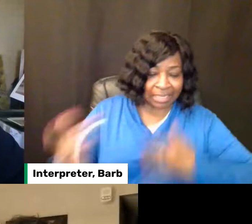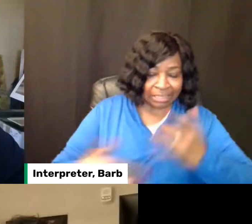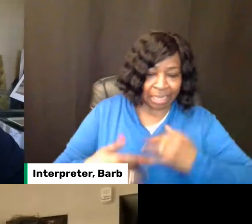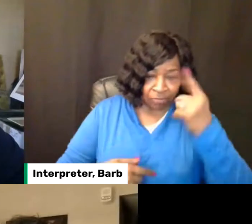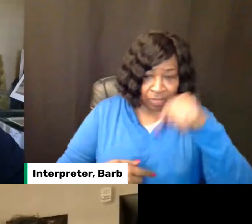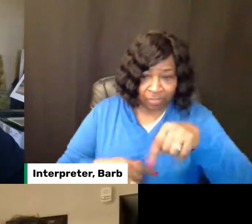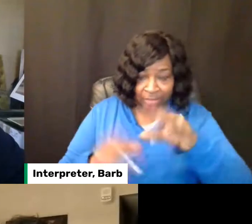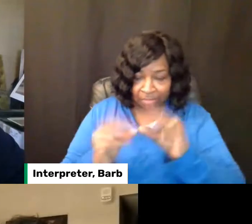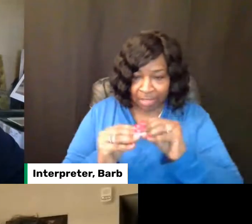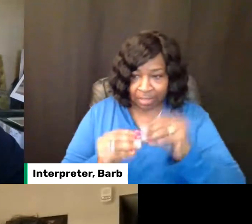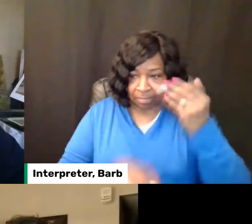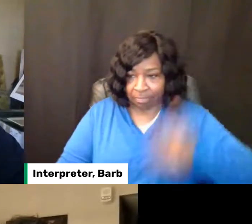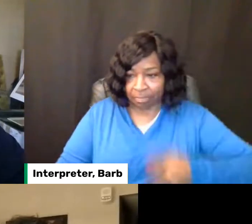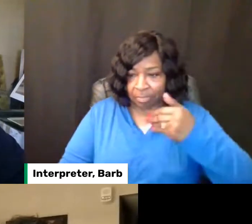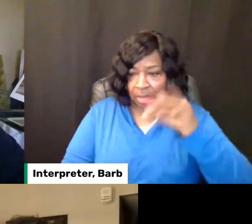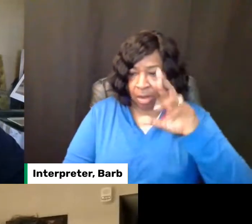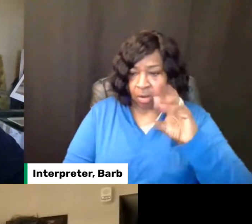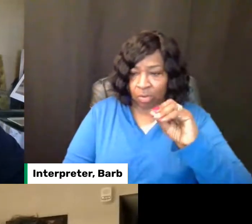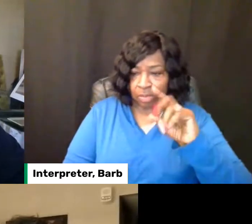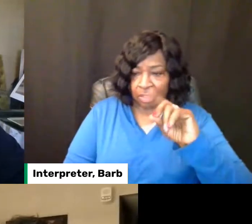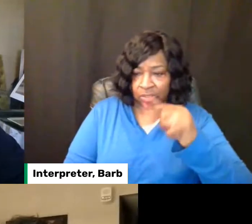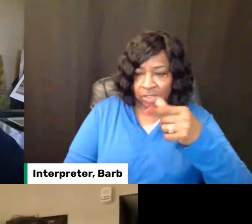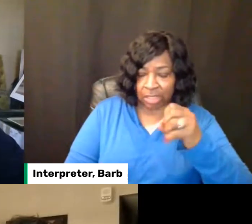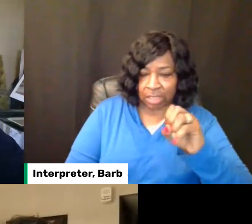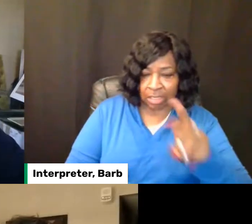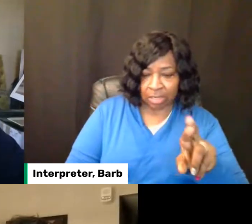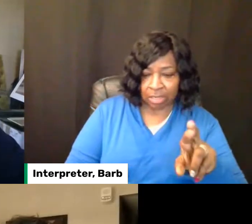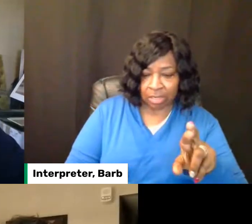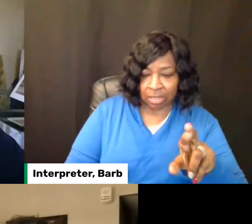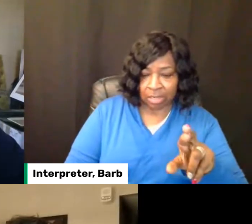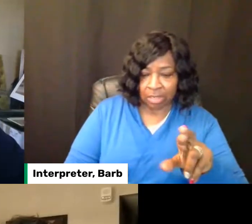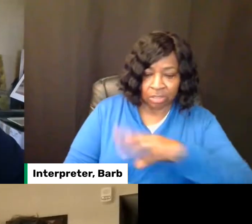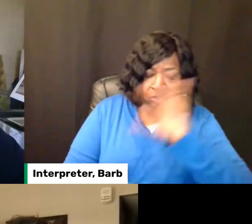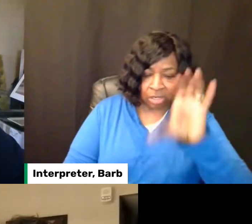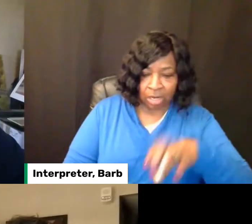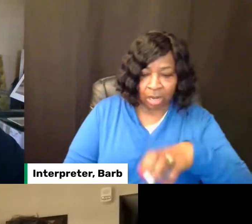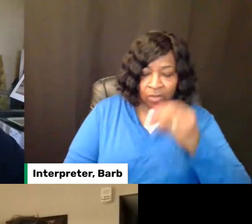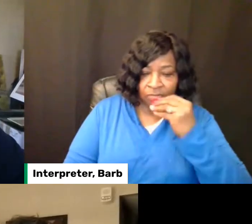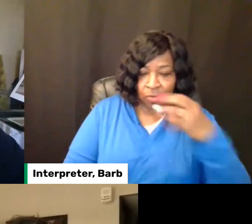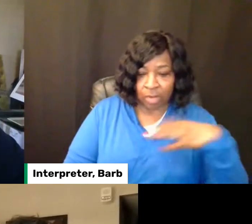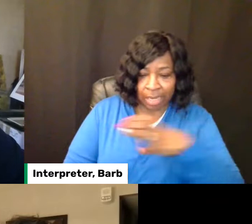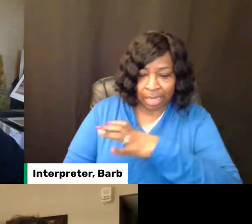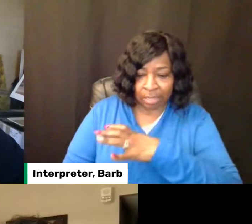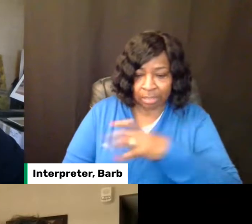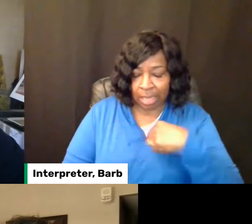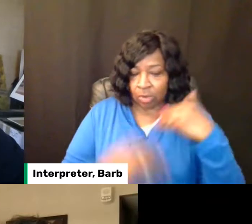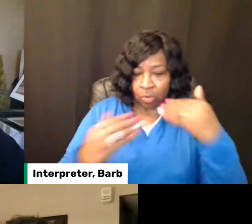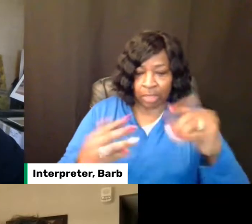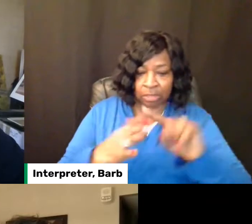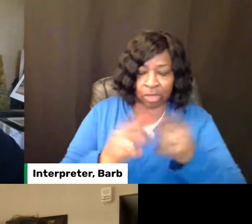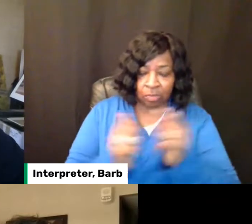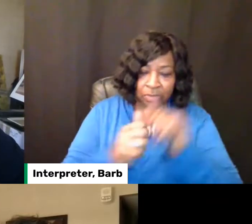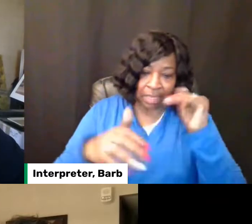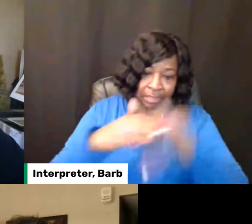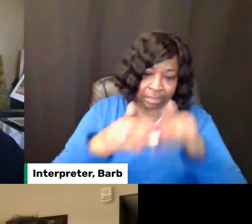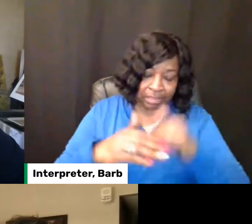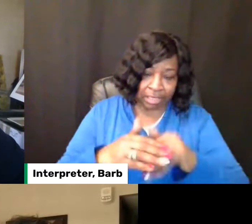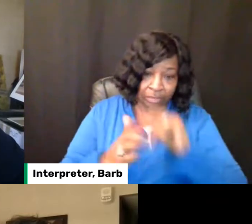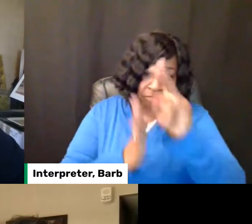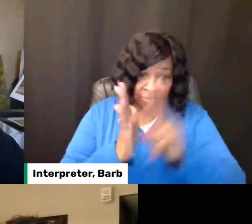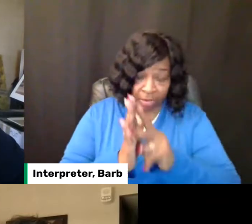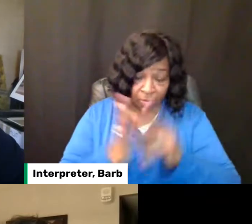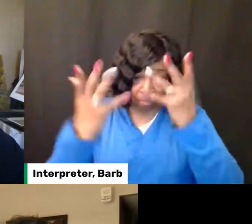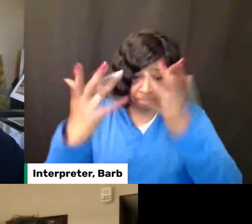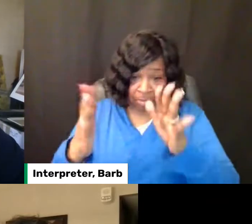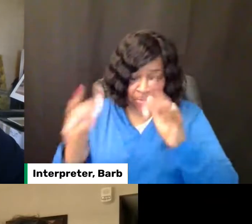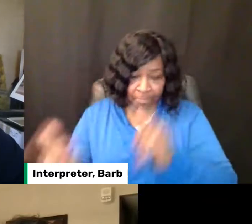Roger Cooley with Chicago Food Policy Action Council. I'm going to go ahead and start with the accessibility video, and then we'll move into